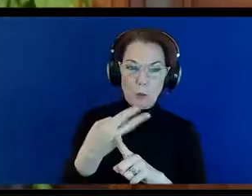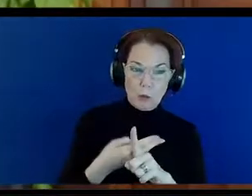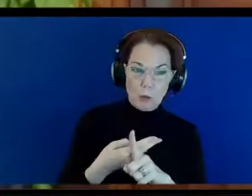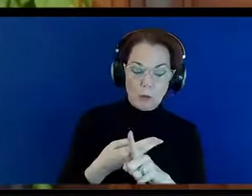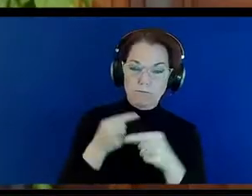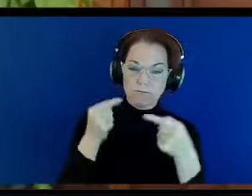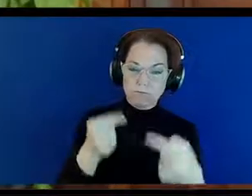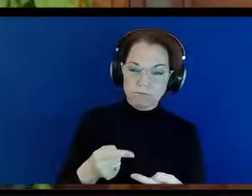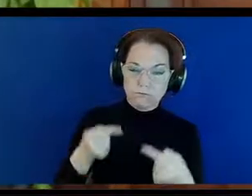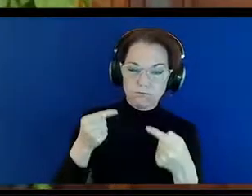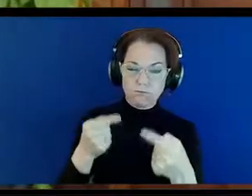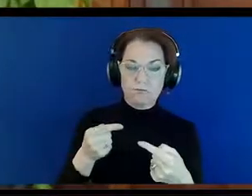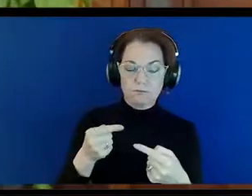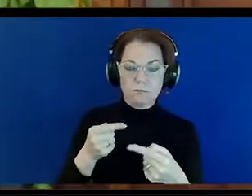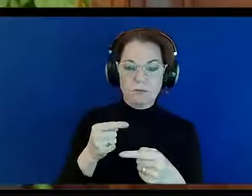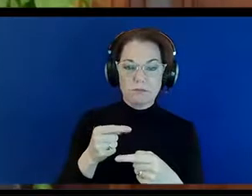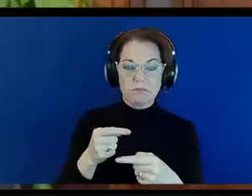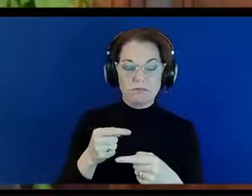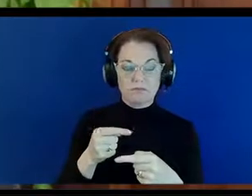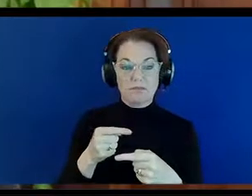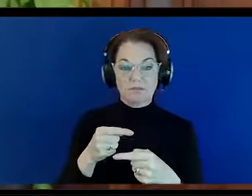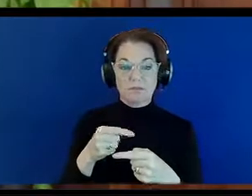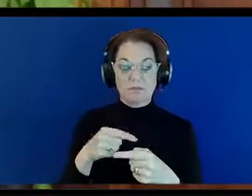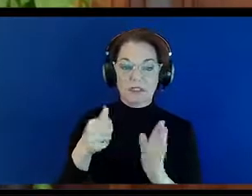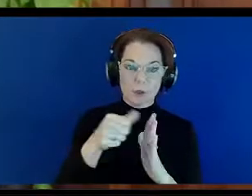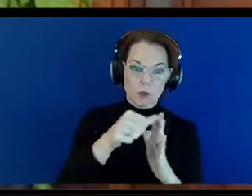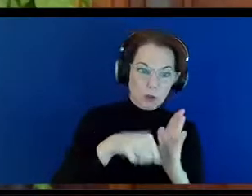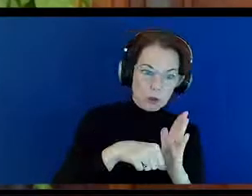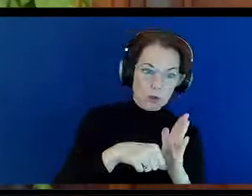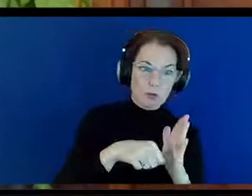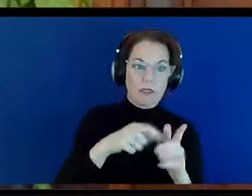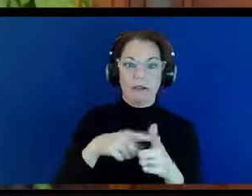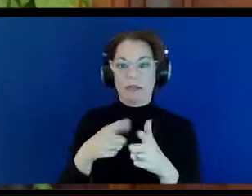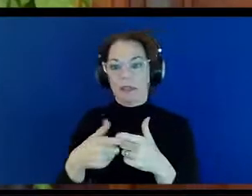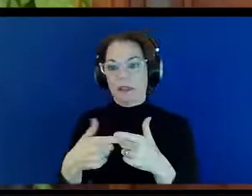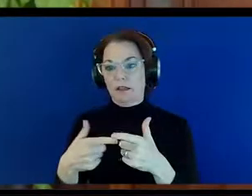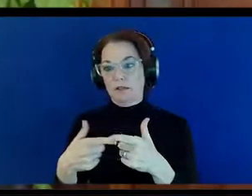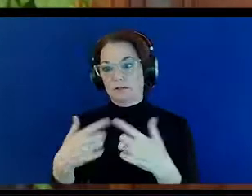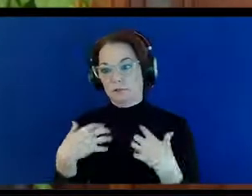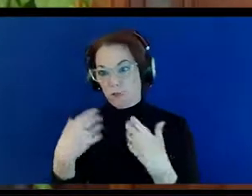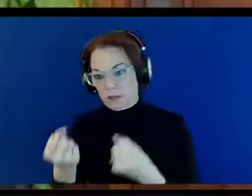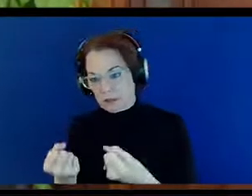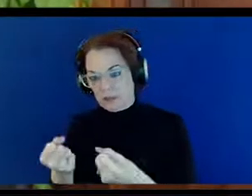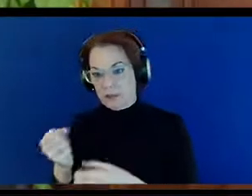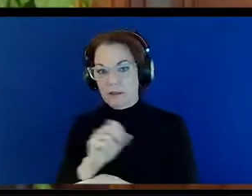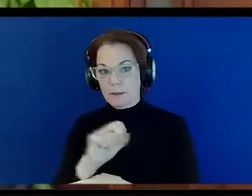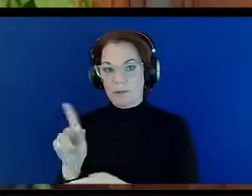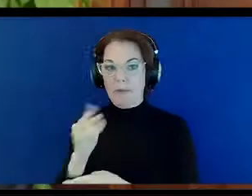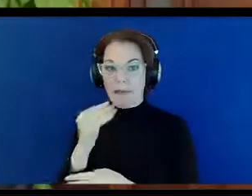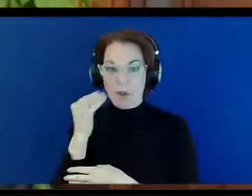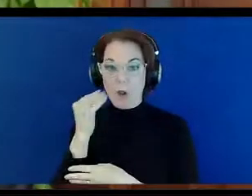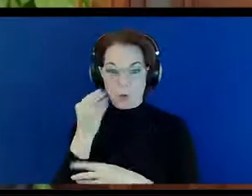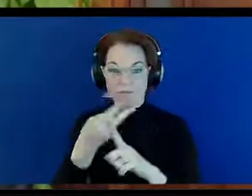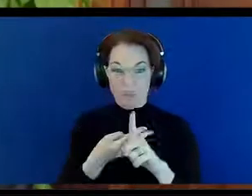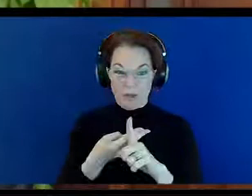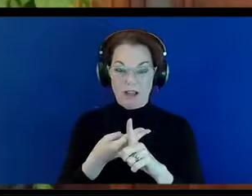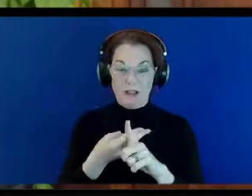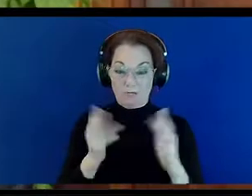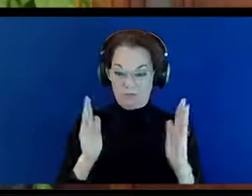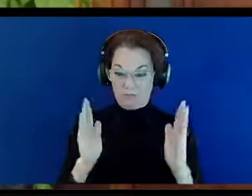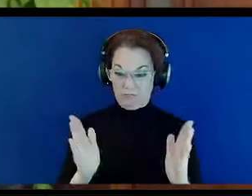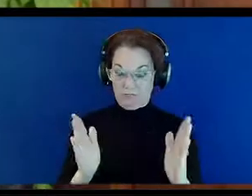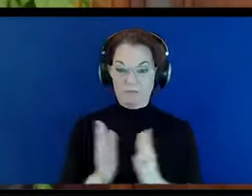between and among surgery and then rehabilitation and then returning home. So